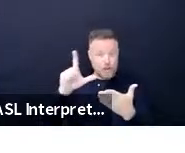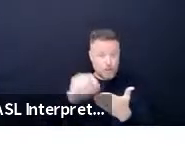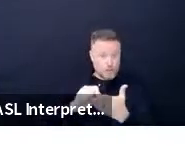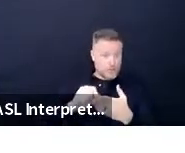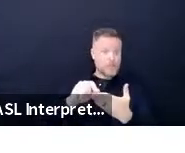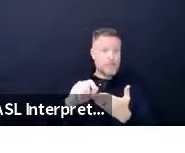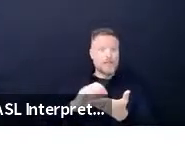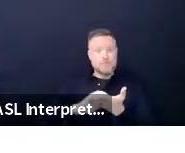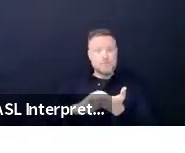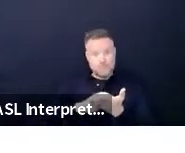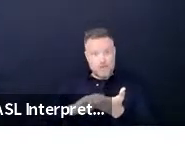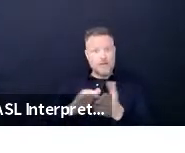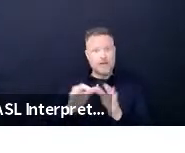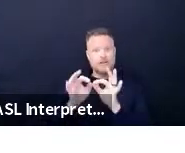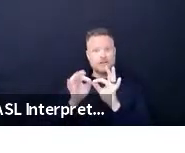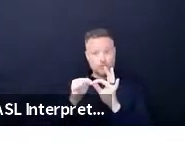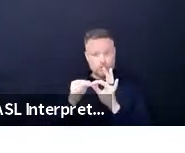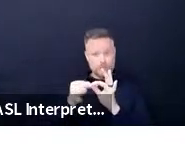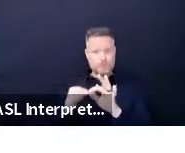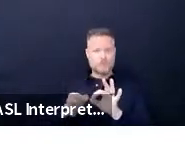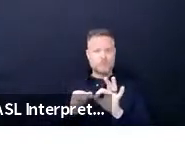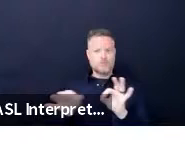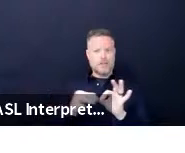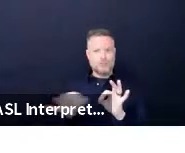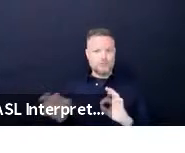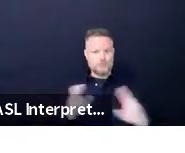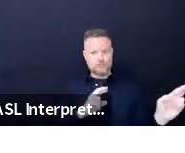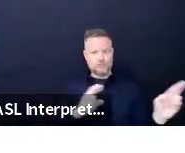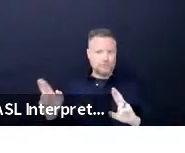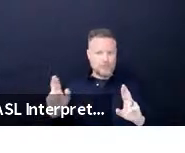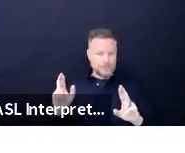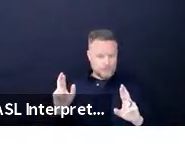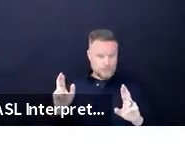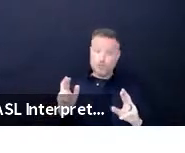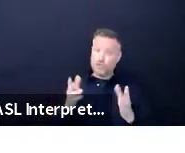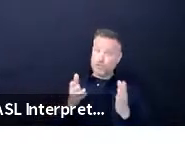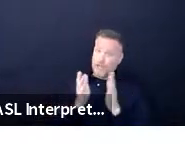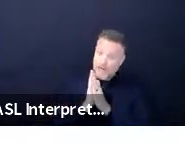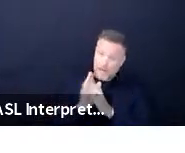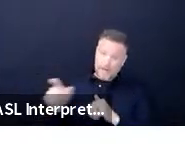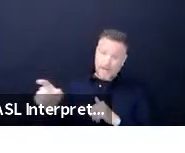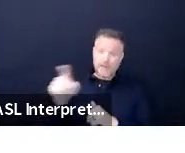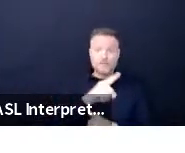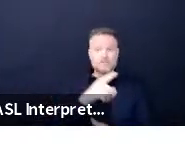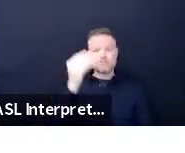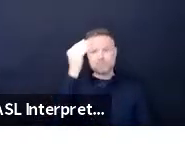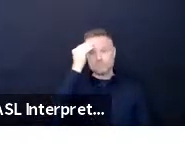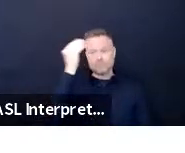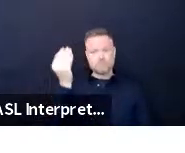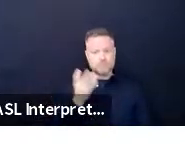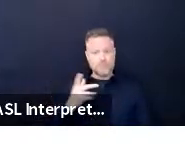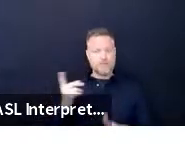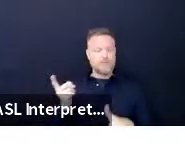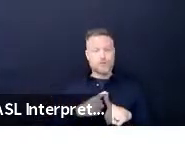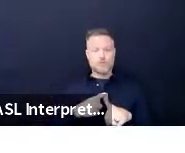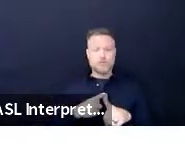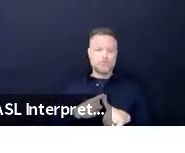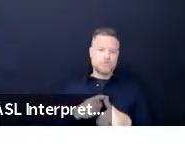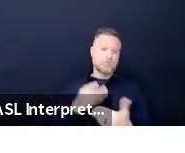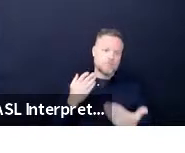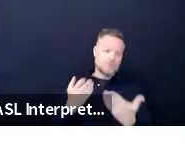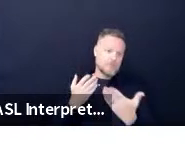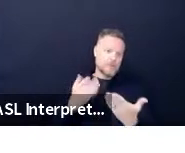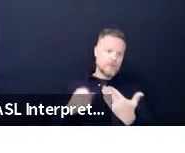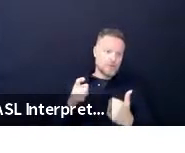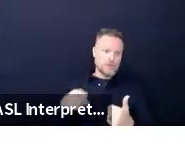braille, interpreters, and captioning available. So ask them to tell you, unless you want to go ahead and foot the bill for